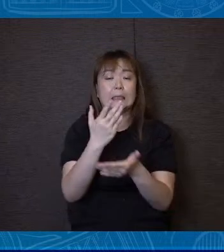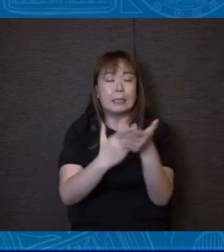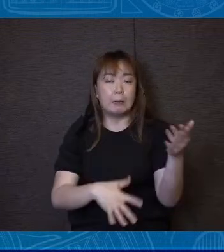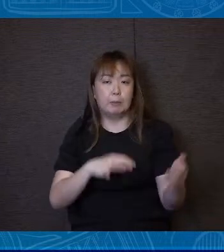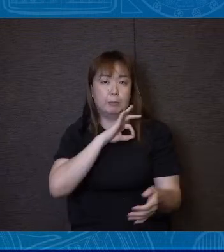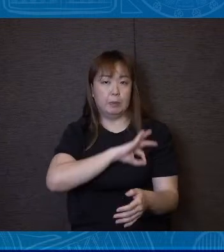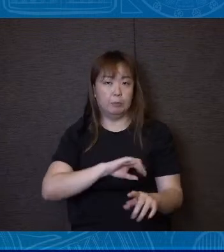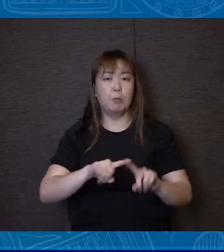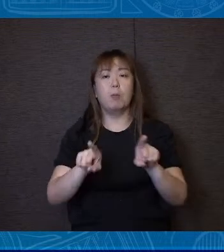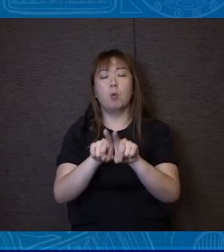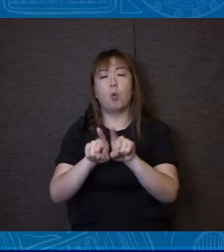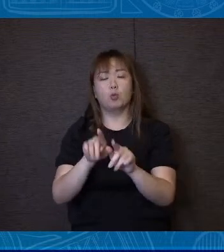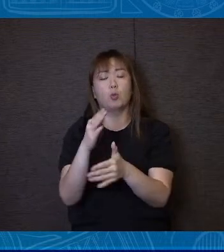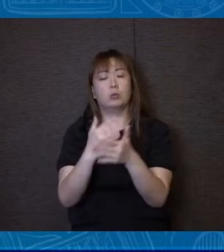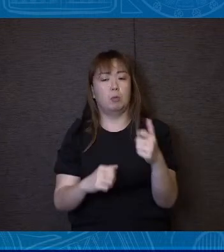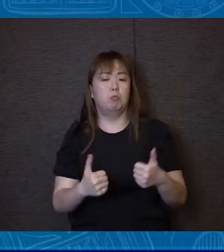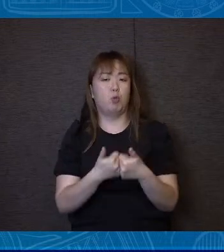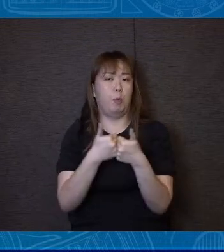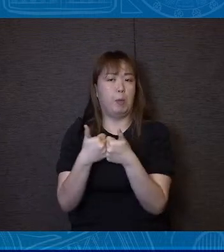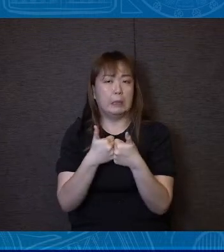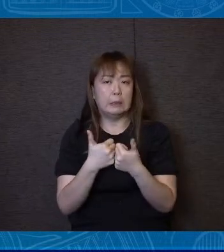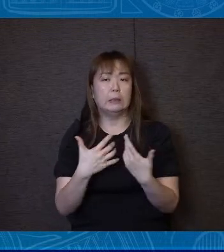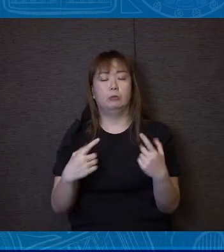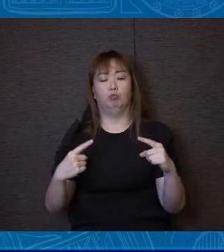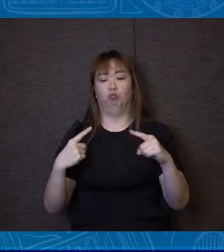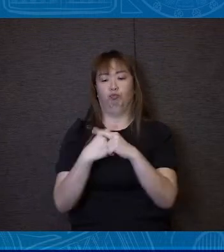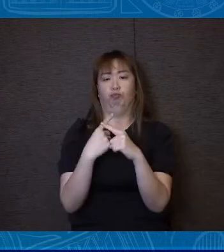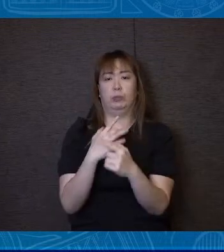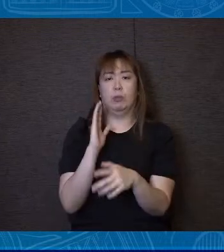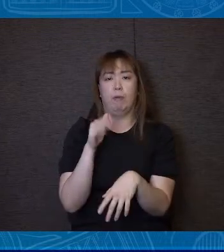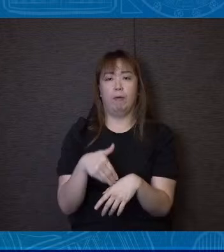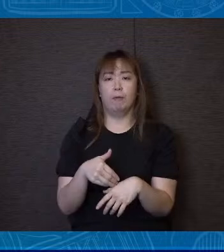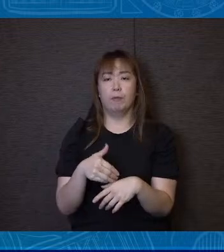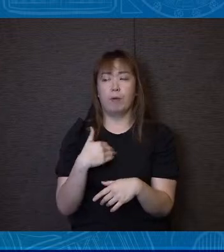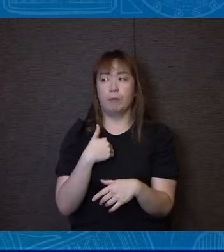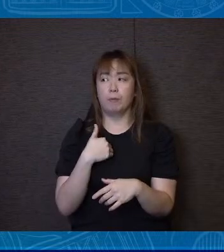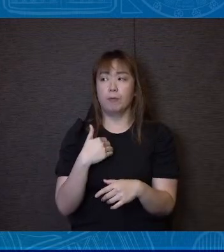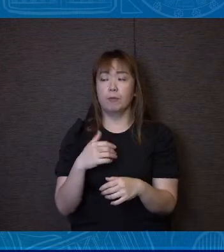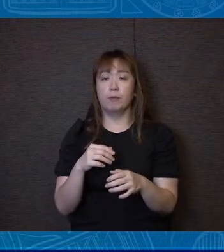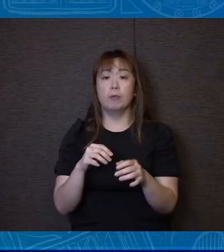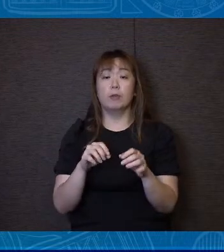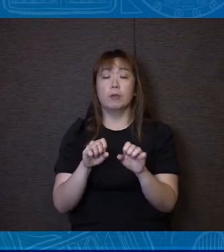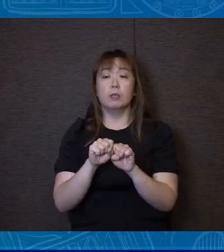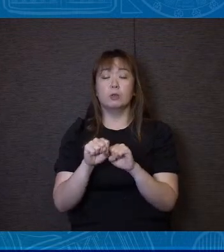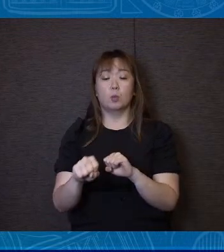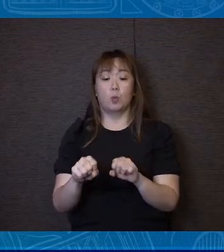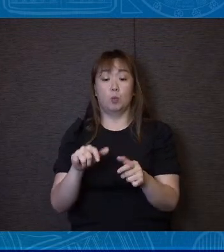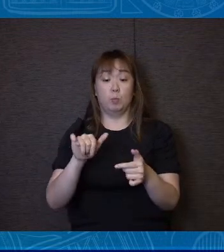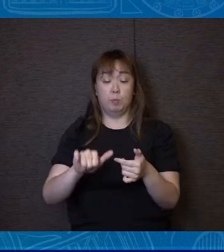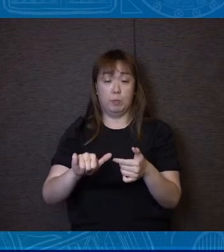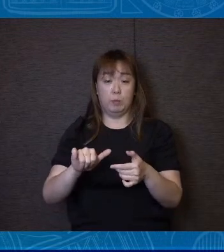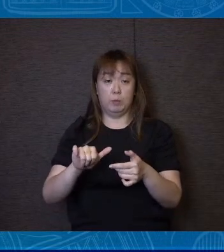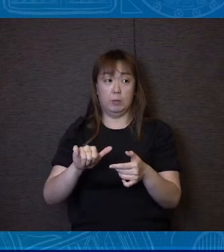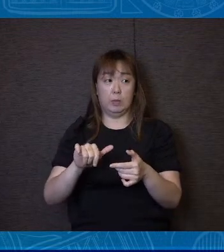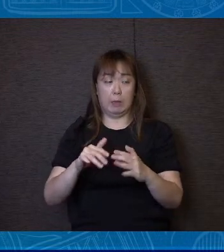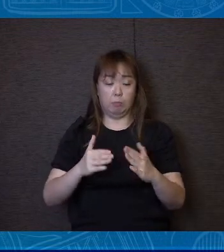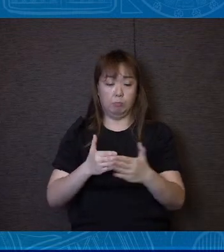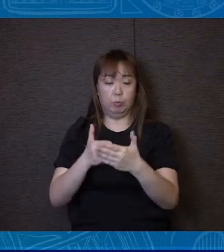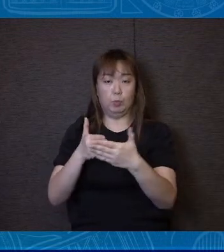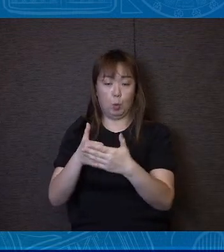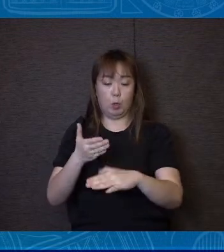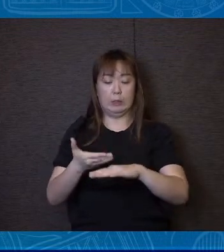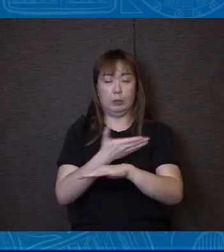are also some challenges, some competitive issues, some other that are beyond the warnings that have to be seen as well. So